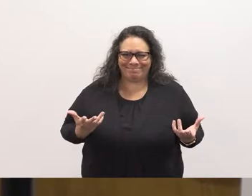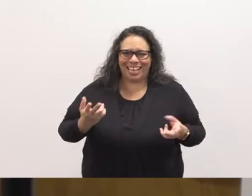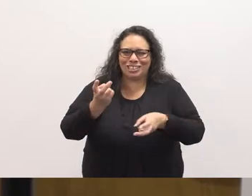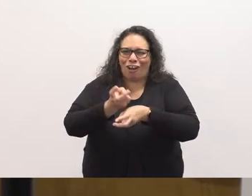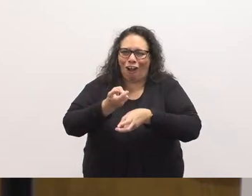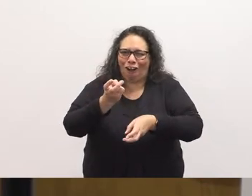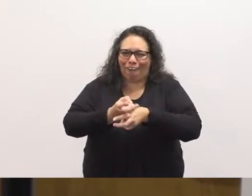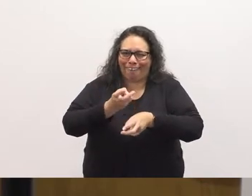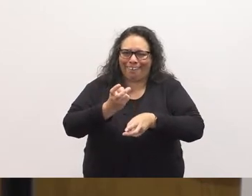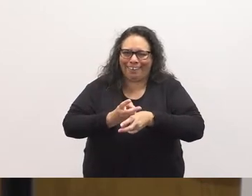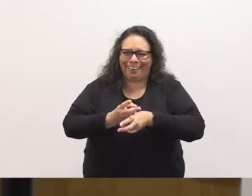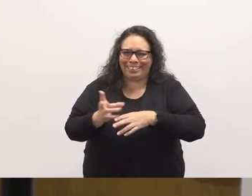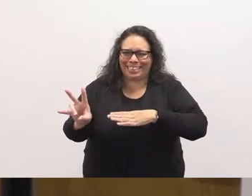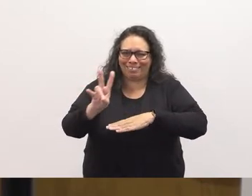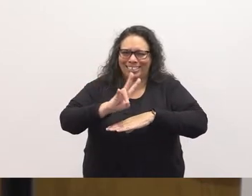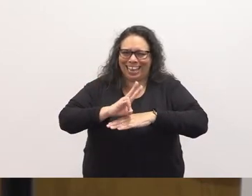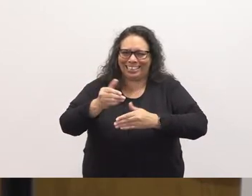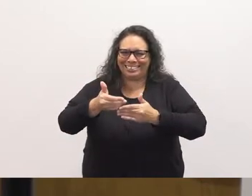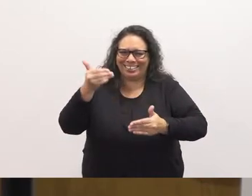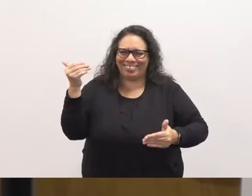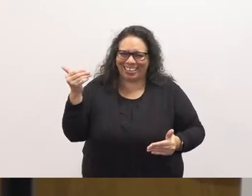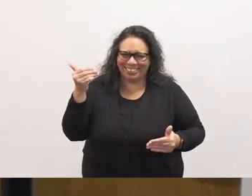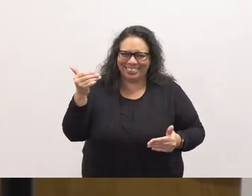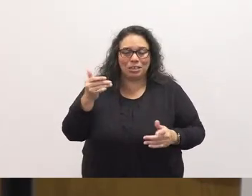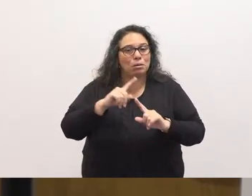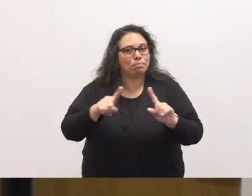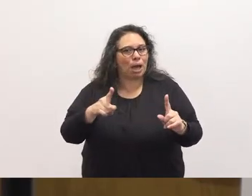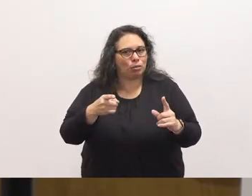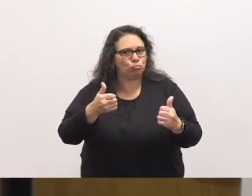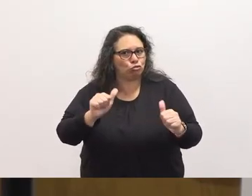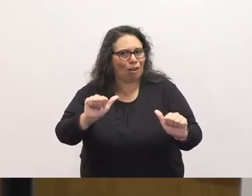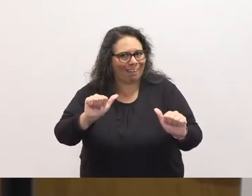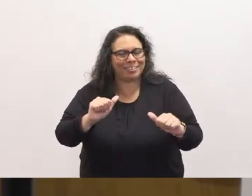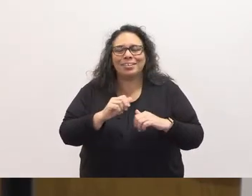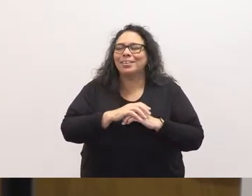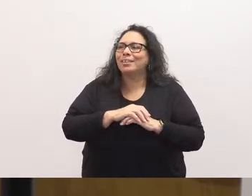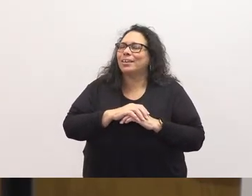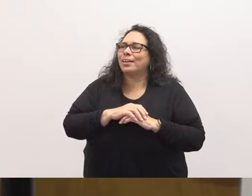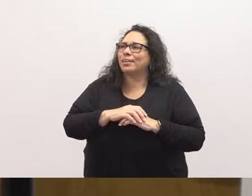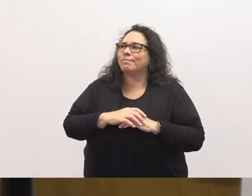man, 7 days in advance. But we'll try. And I know